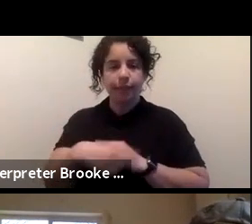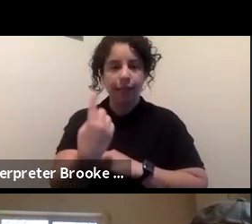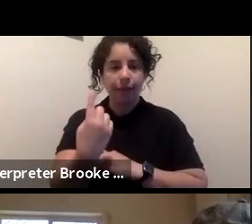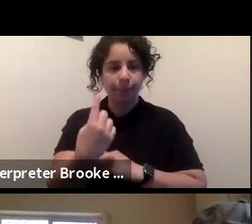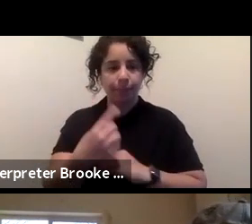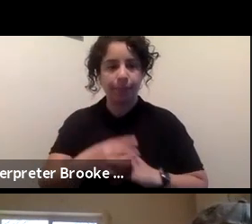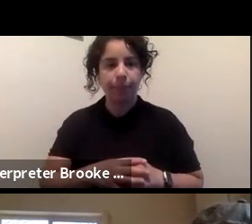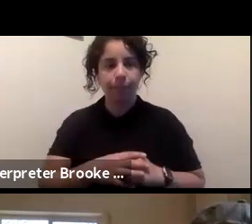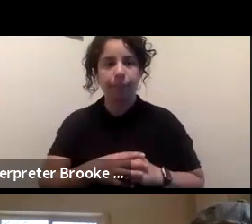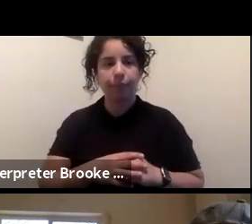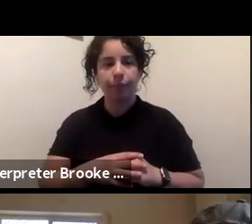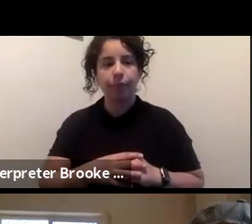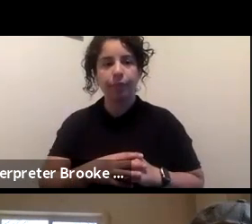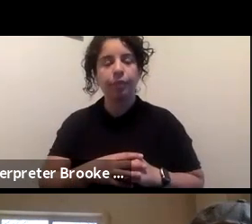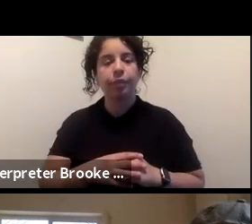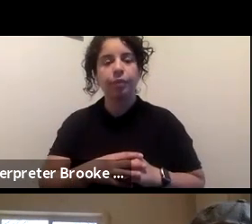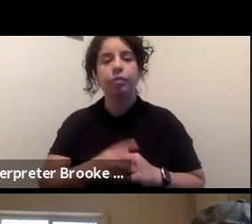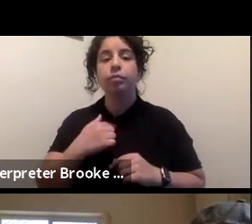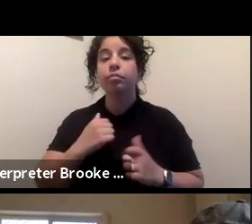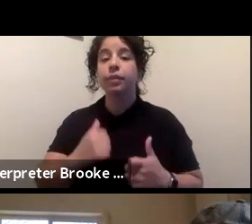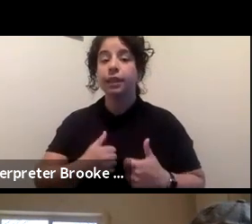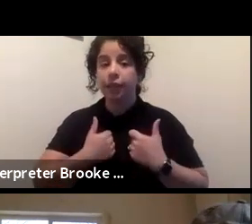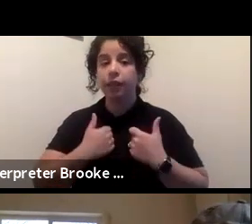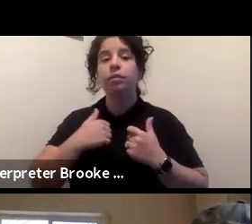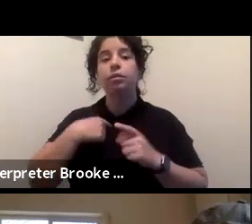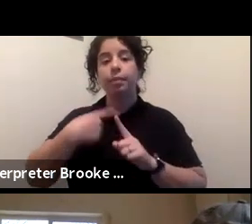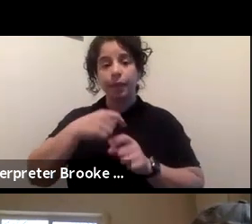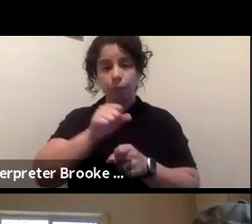I live and work